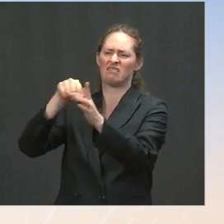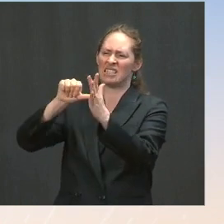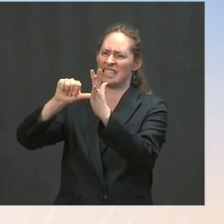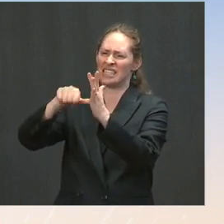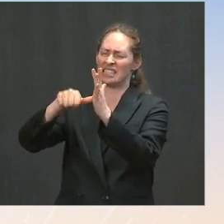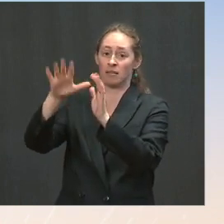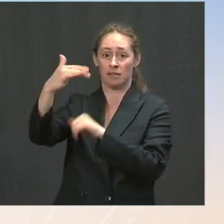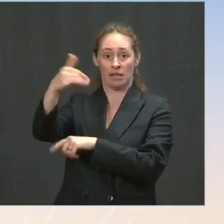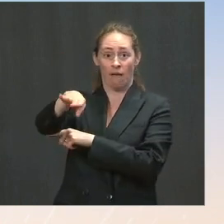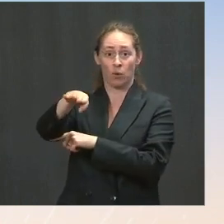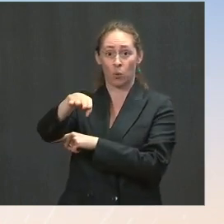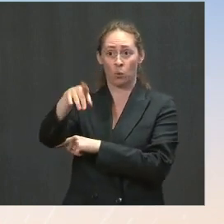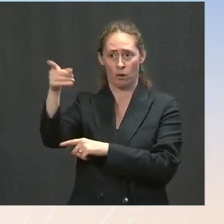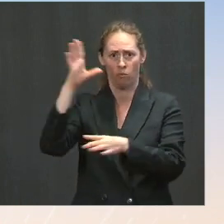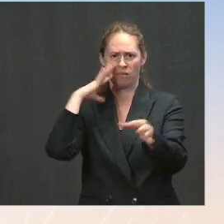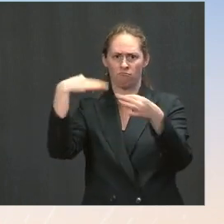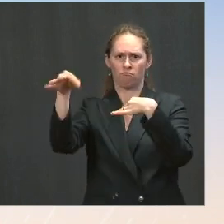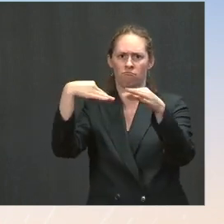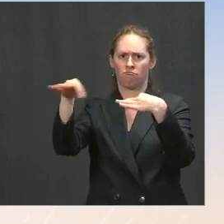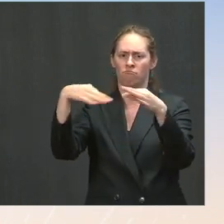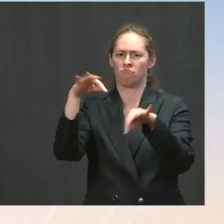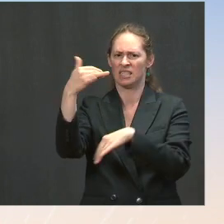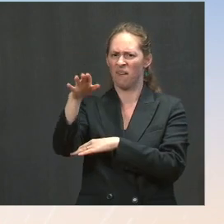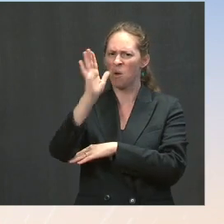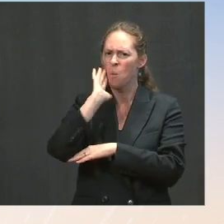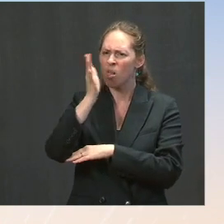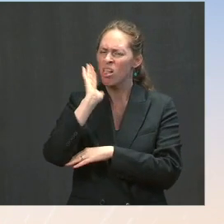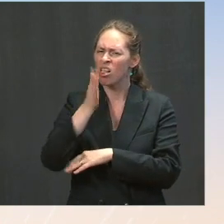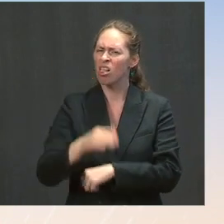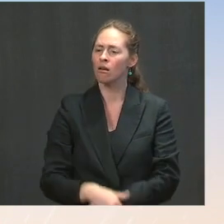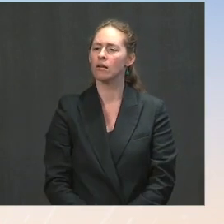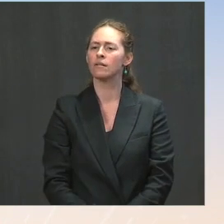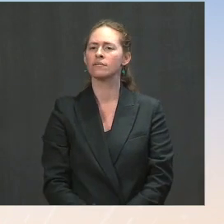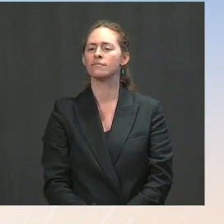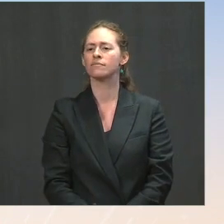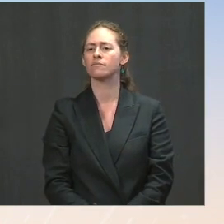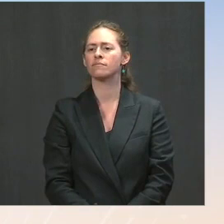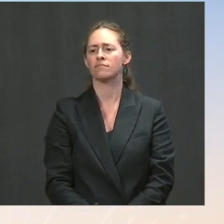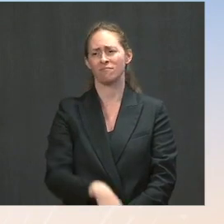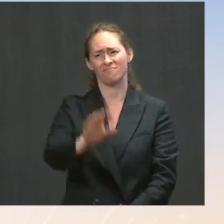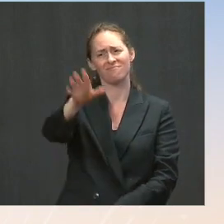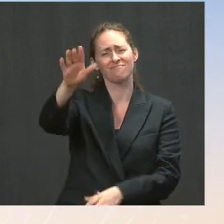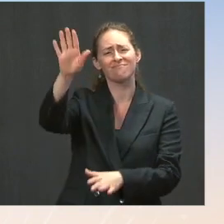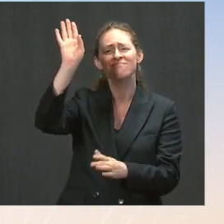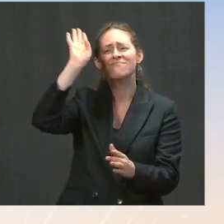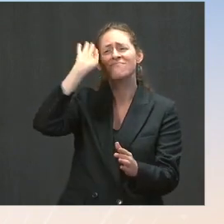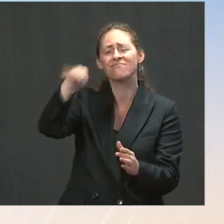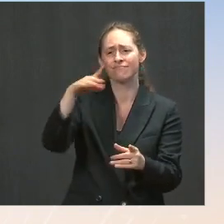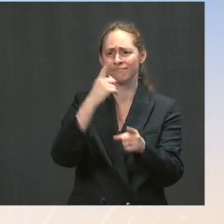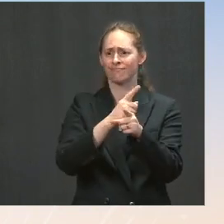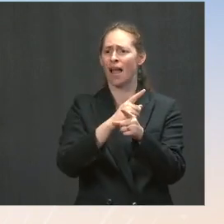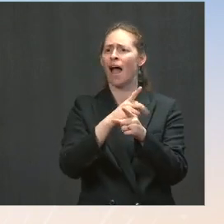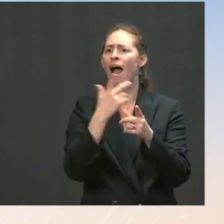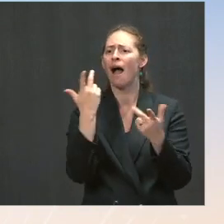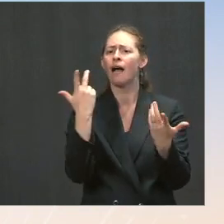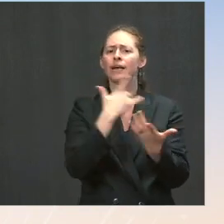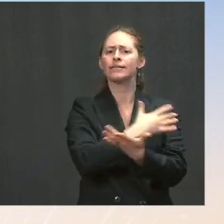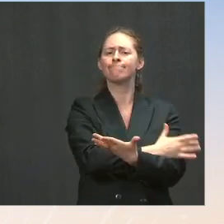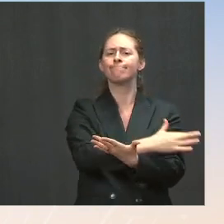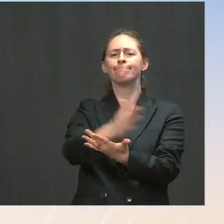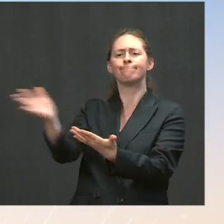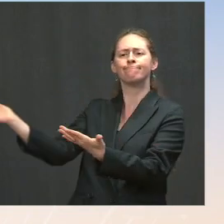does mean, as you conveyed, that we will be looking at the rates in different areas where the president may visit, and also the